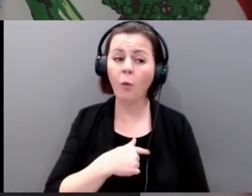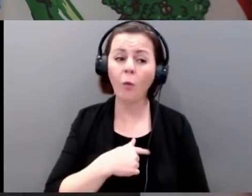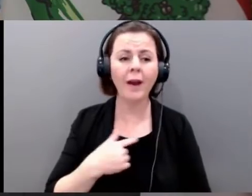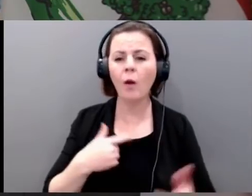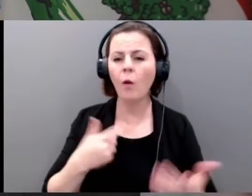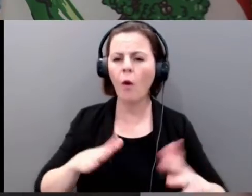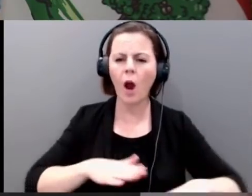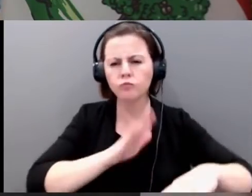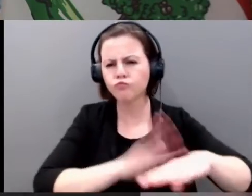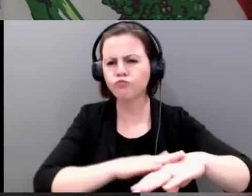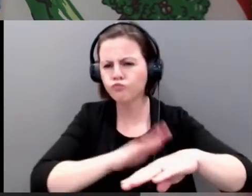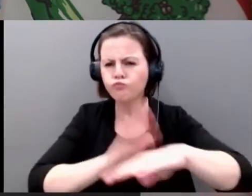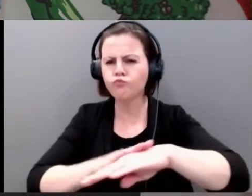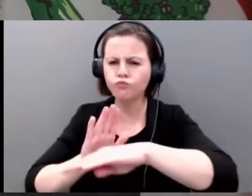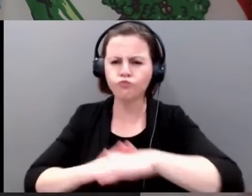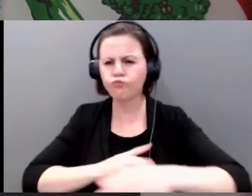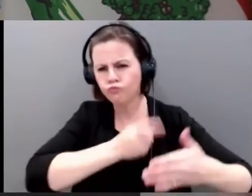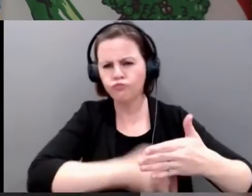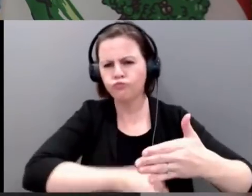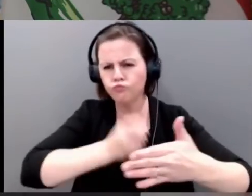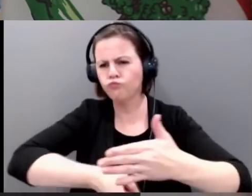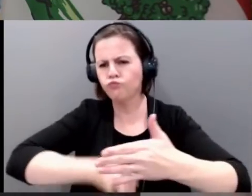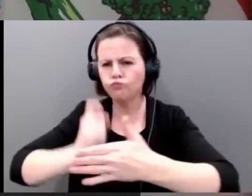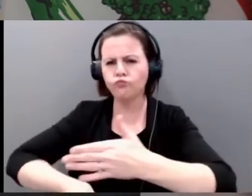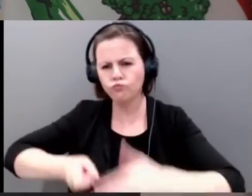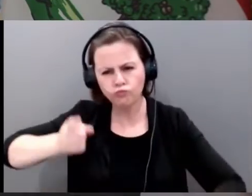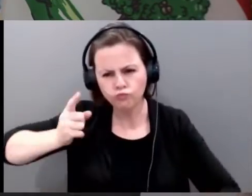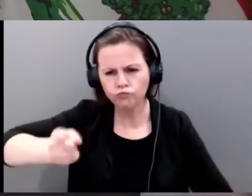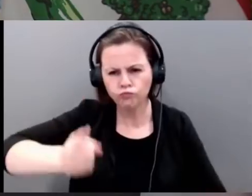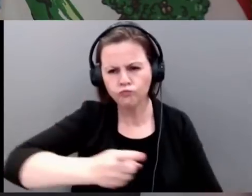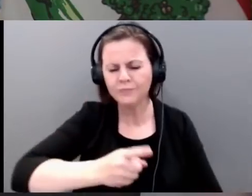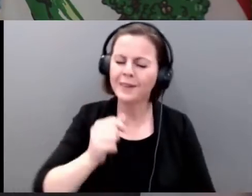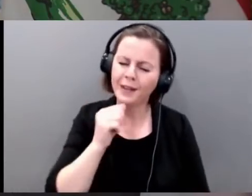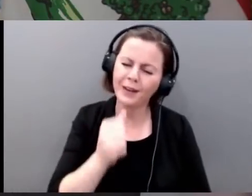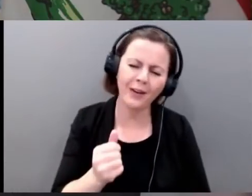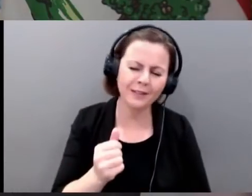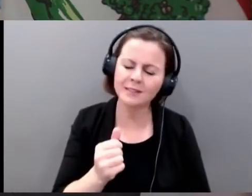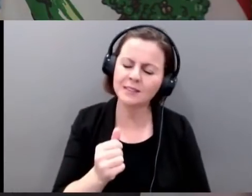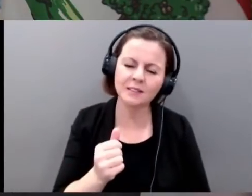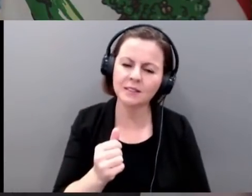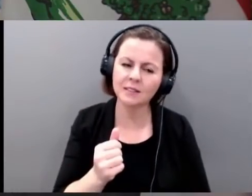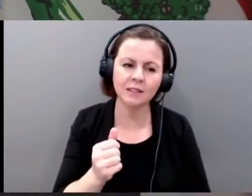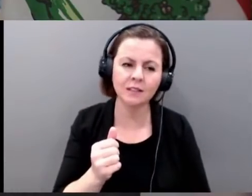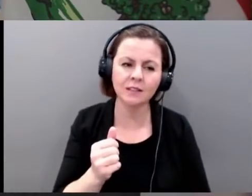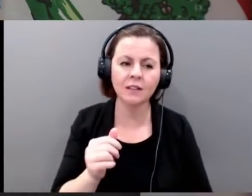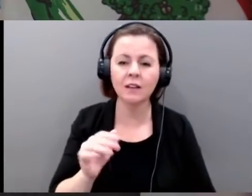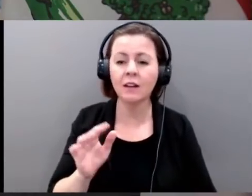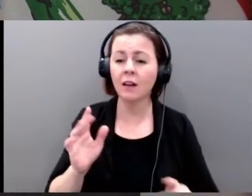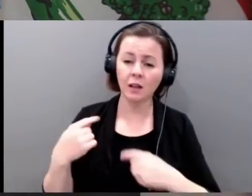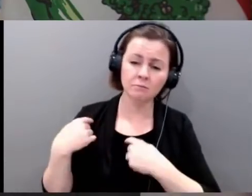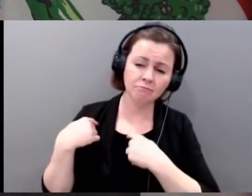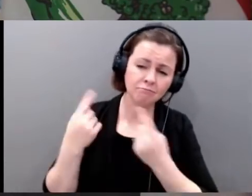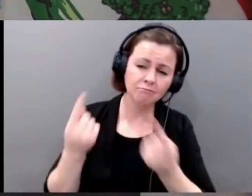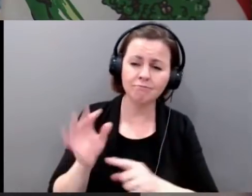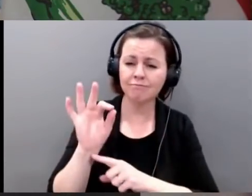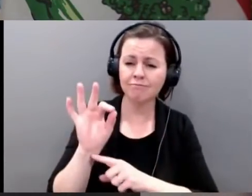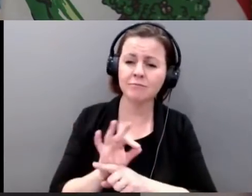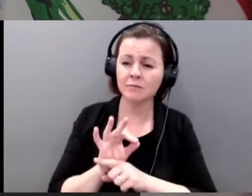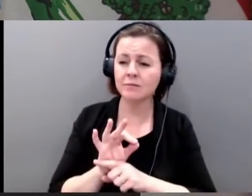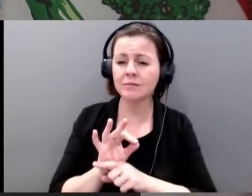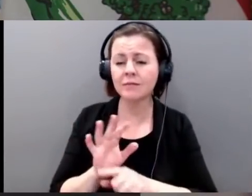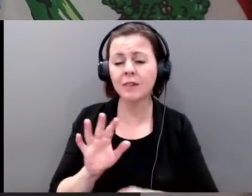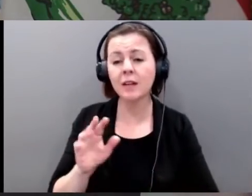slapping fines on people. I think throughout this, the high 90%, range of islanders have